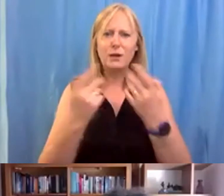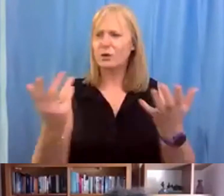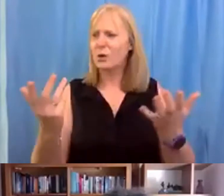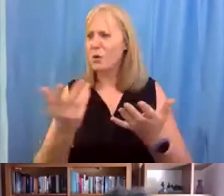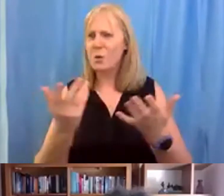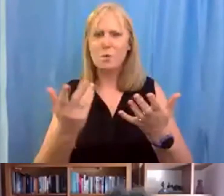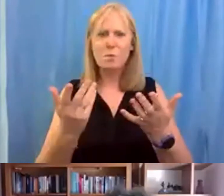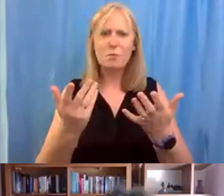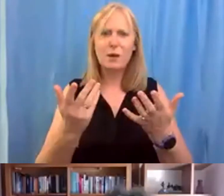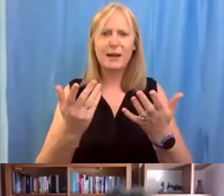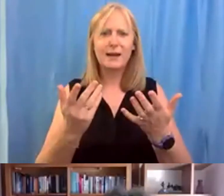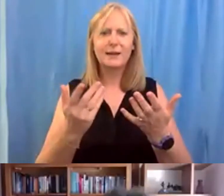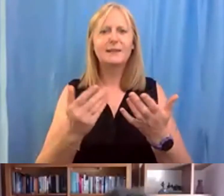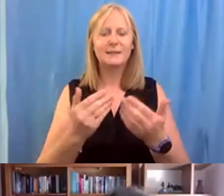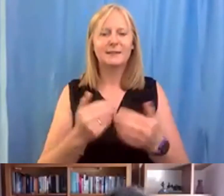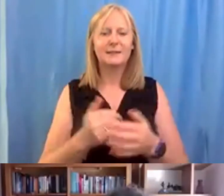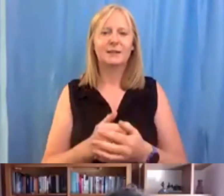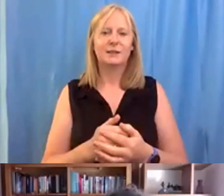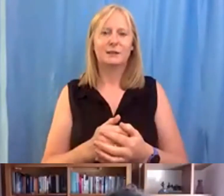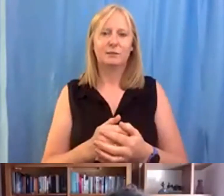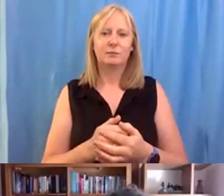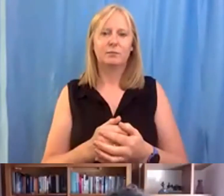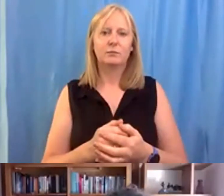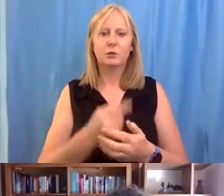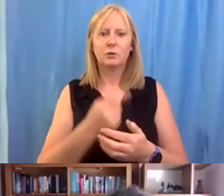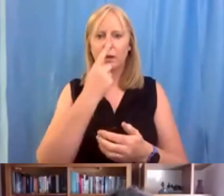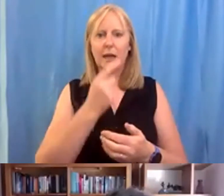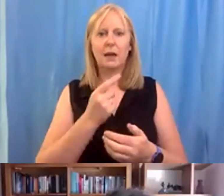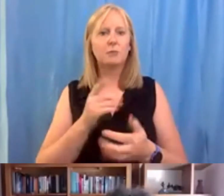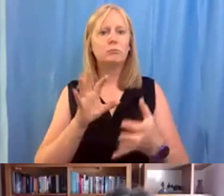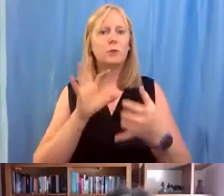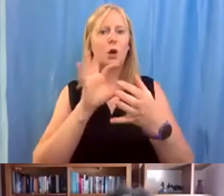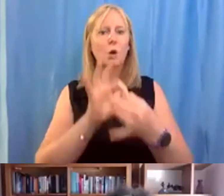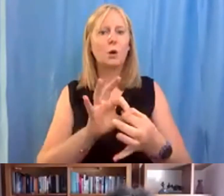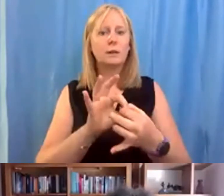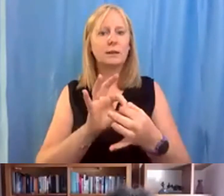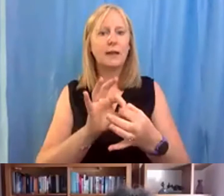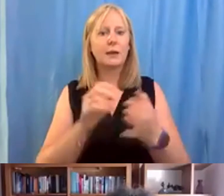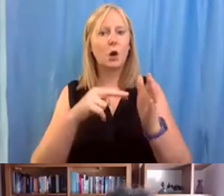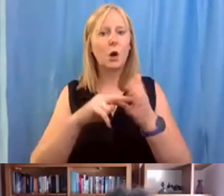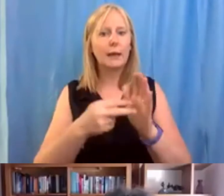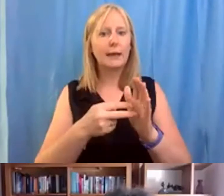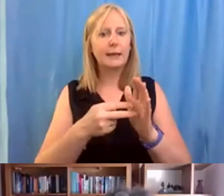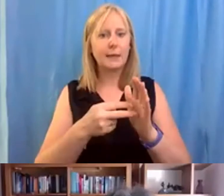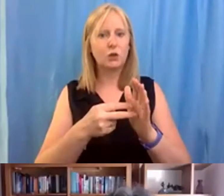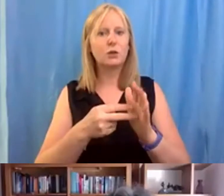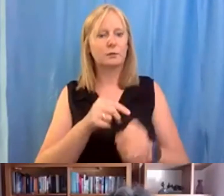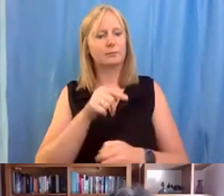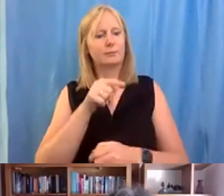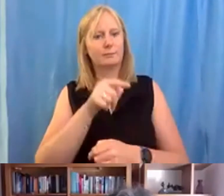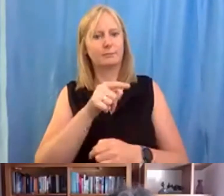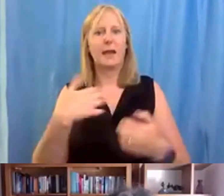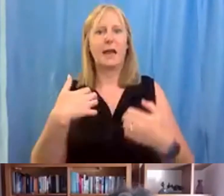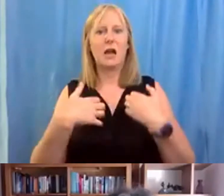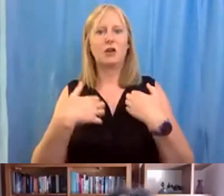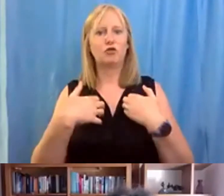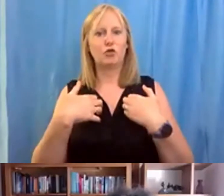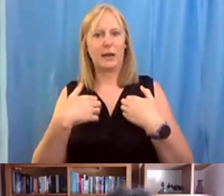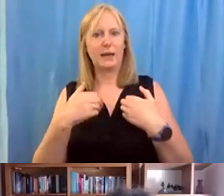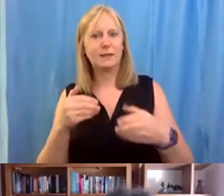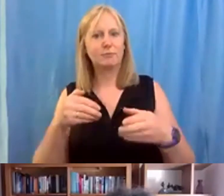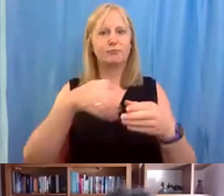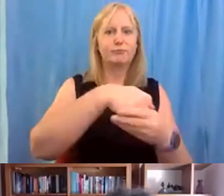people read. So some people might go directly to an organisation which they've already identified as being one they're interested in.